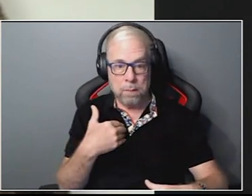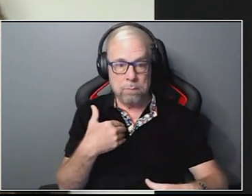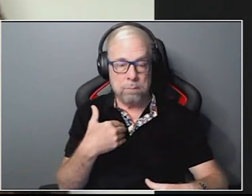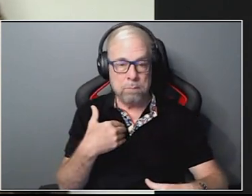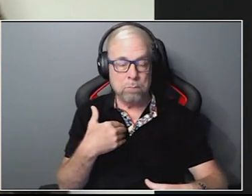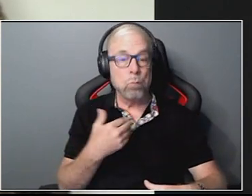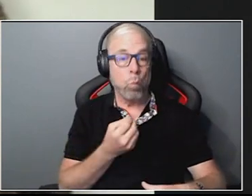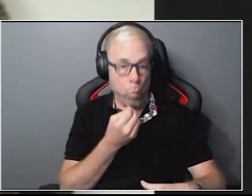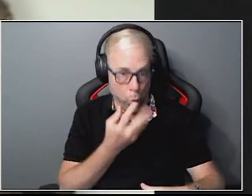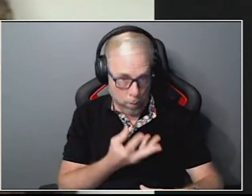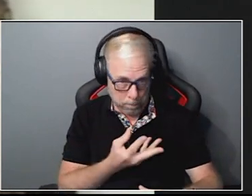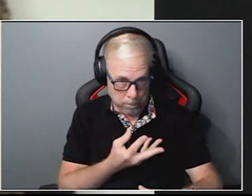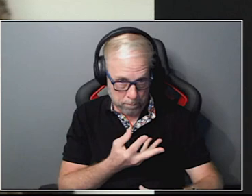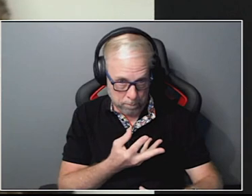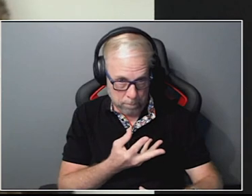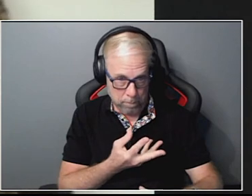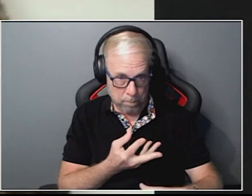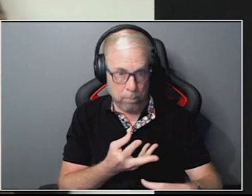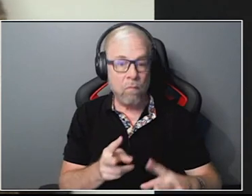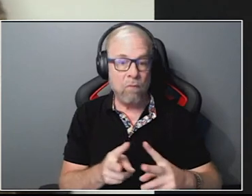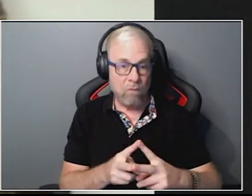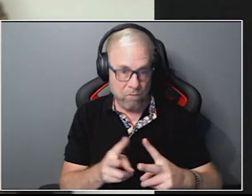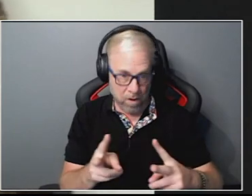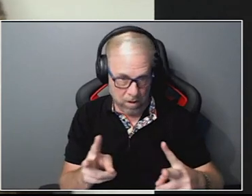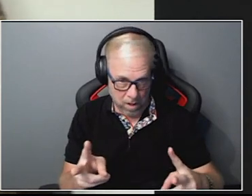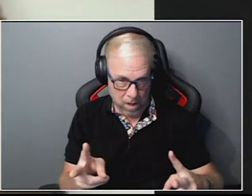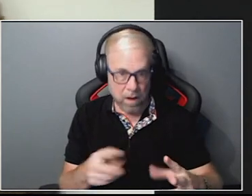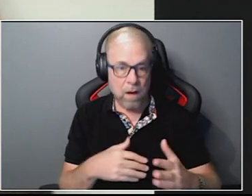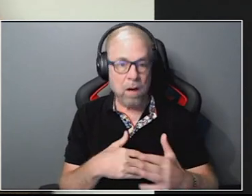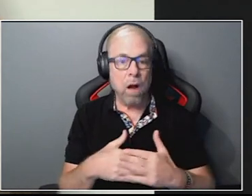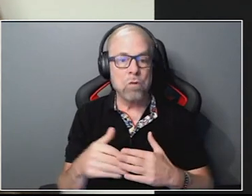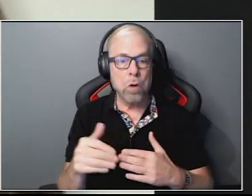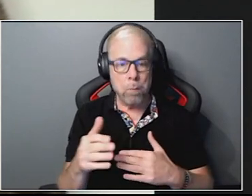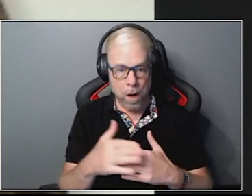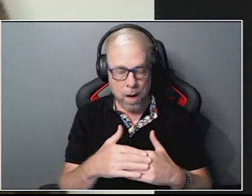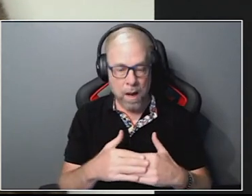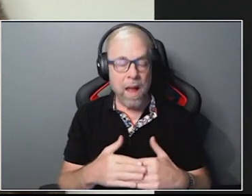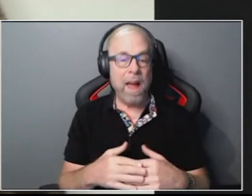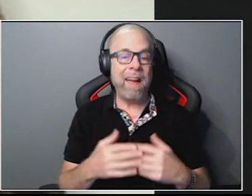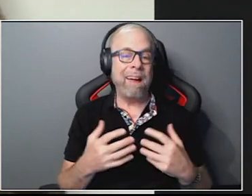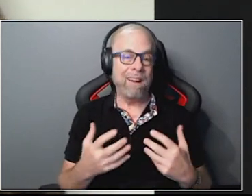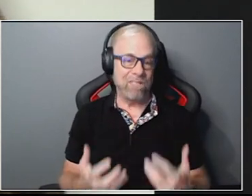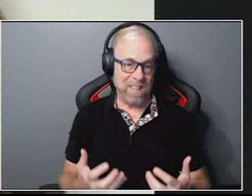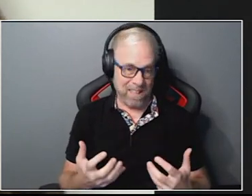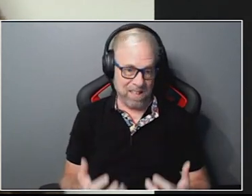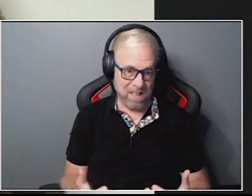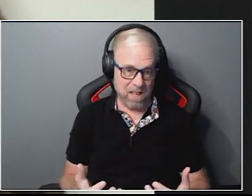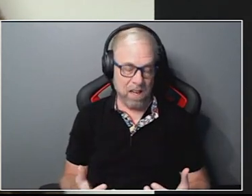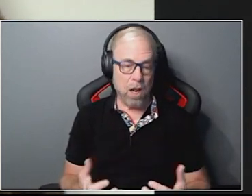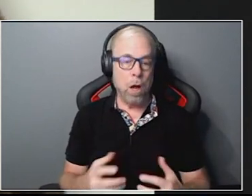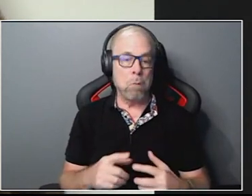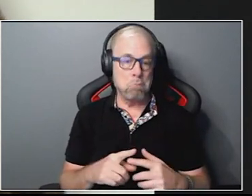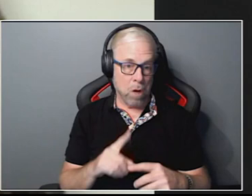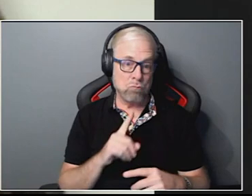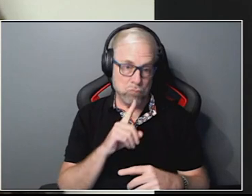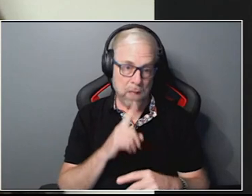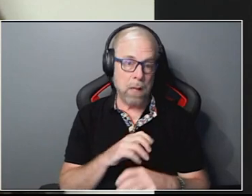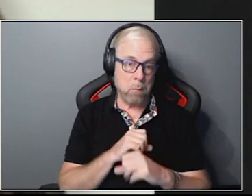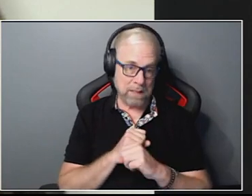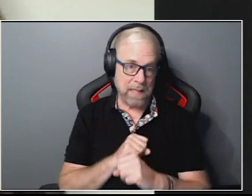warm, very, very comfortable and heavy, but it actually protected you.